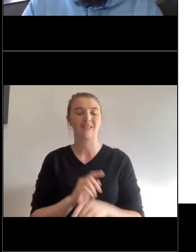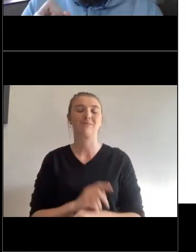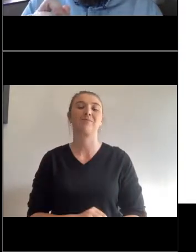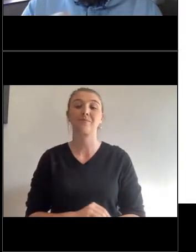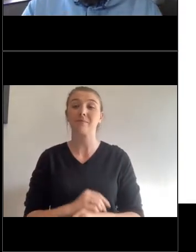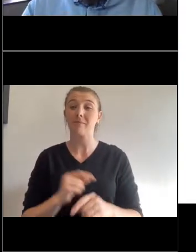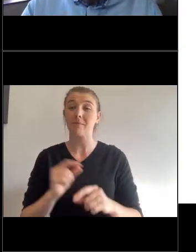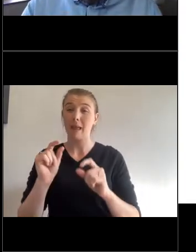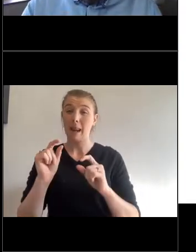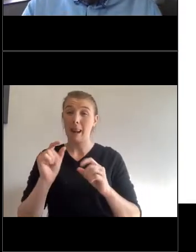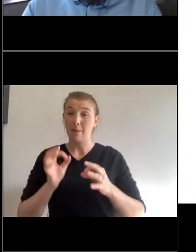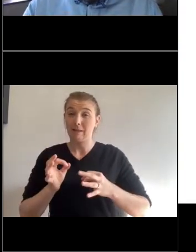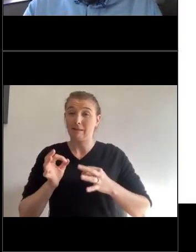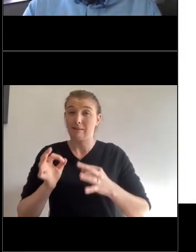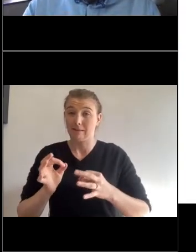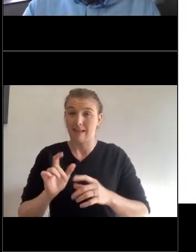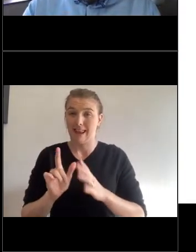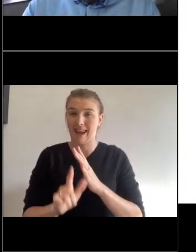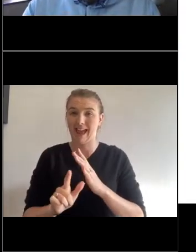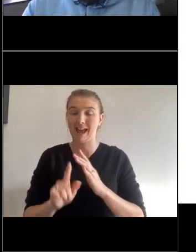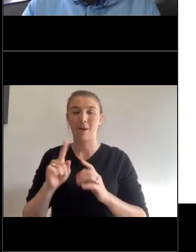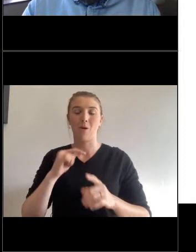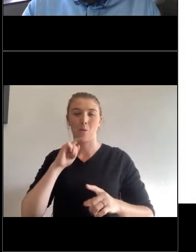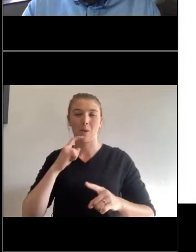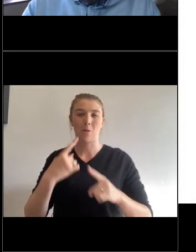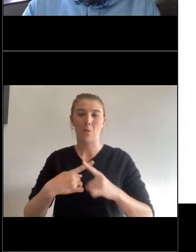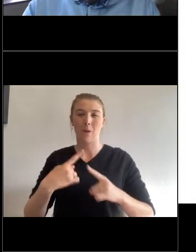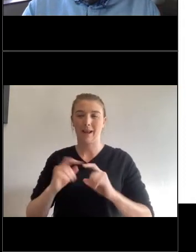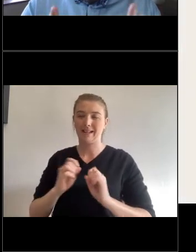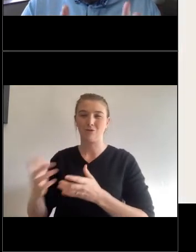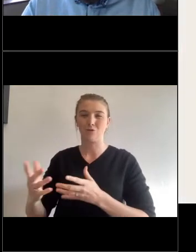bit late, so I will very quickly get us into our third